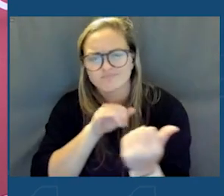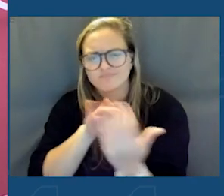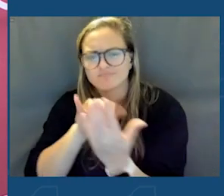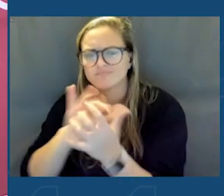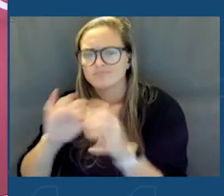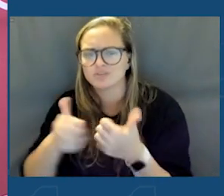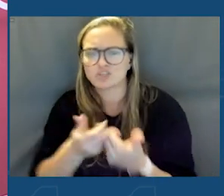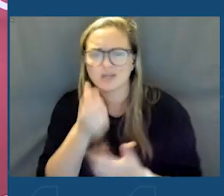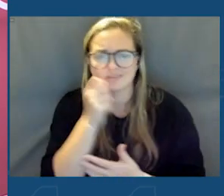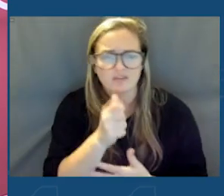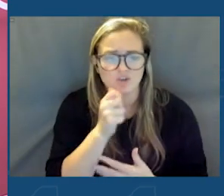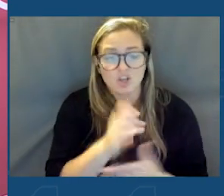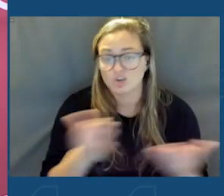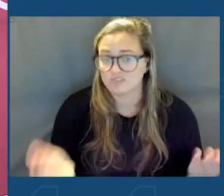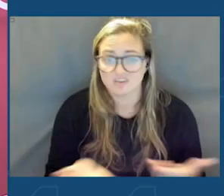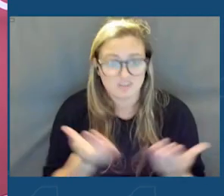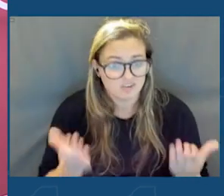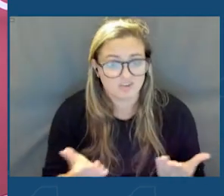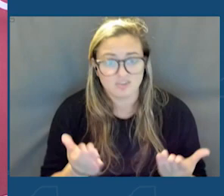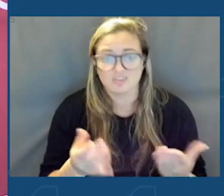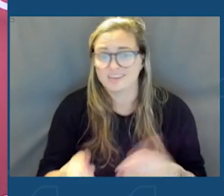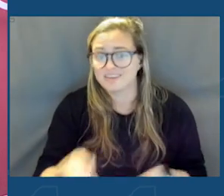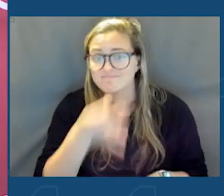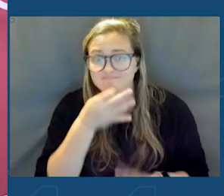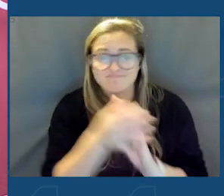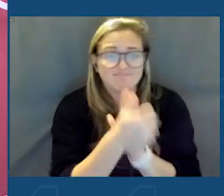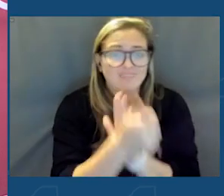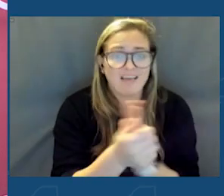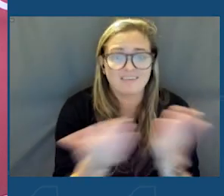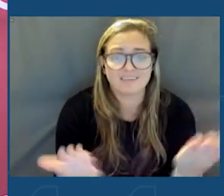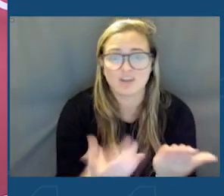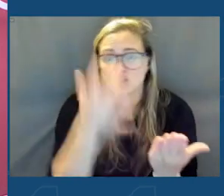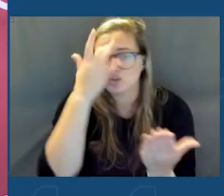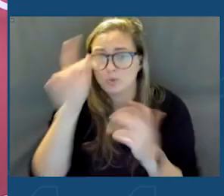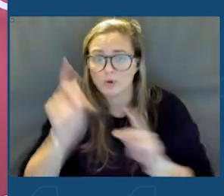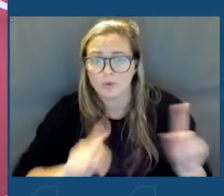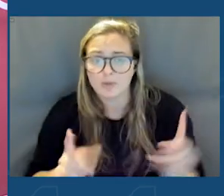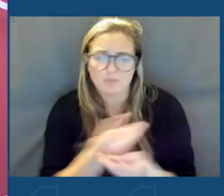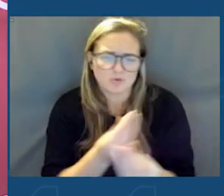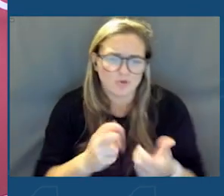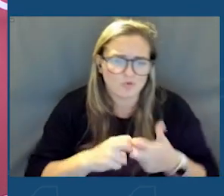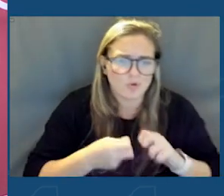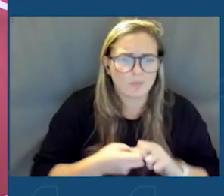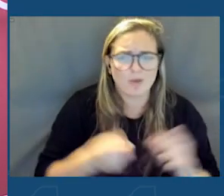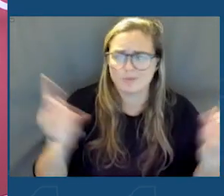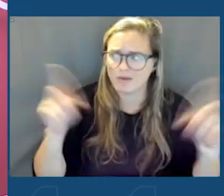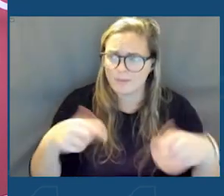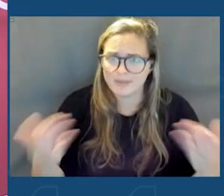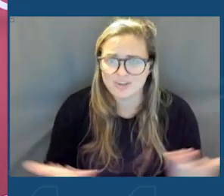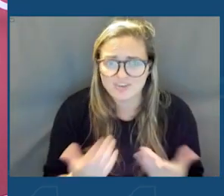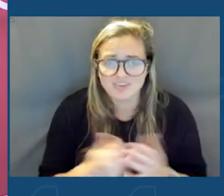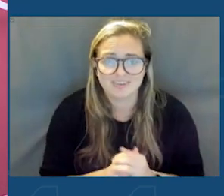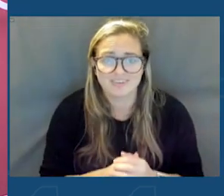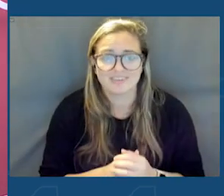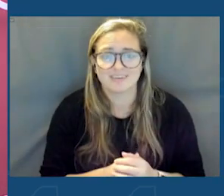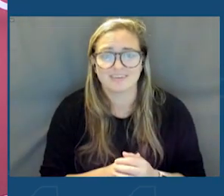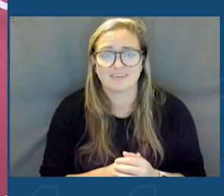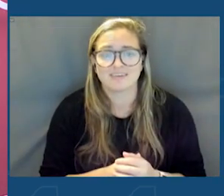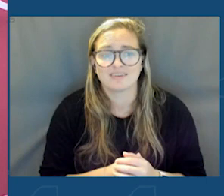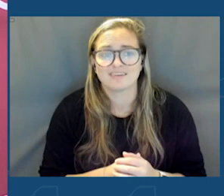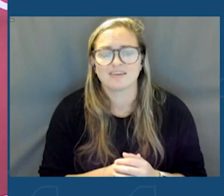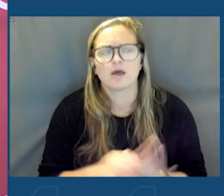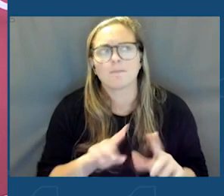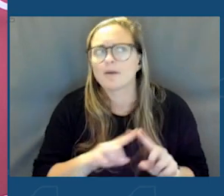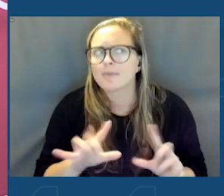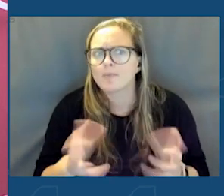single day. You're here, all the talent that's around that, the smart people that are solving problems are coming here. But then you say, but people want to